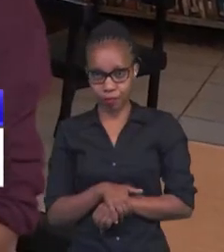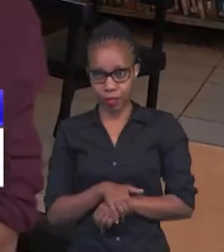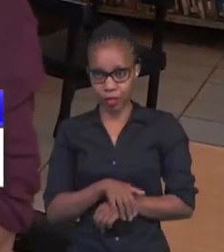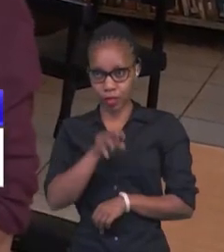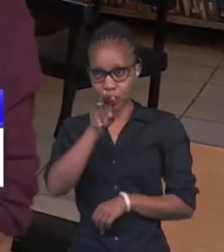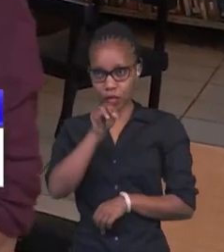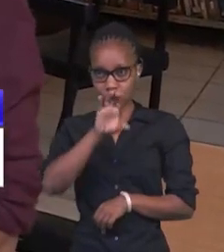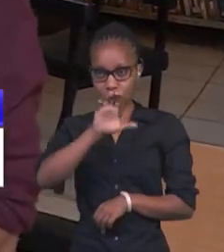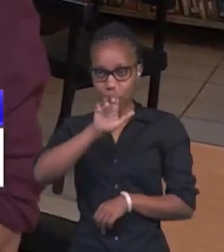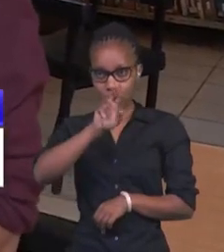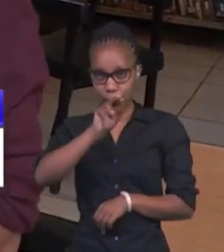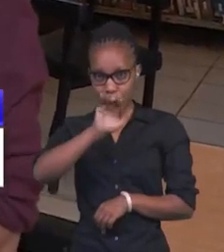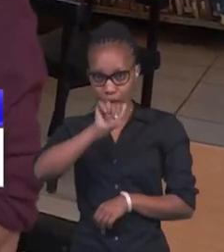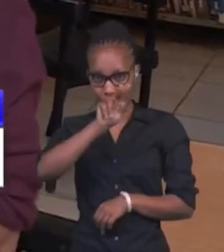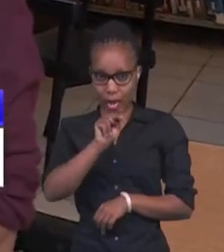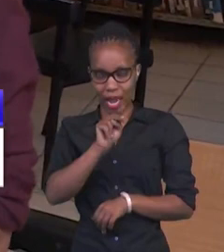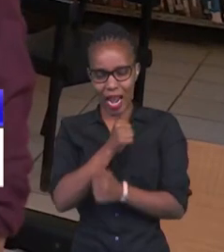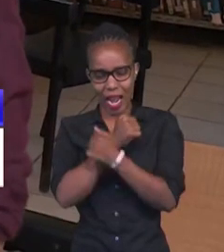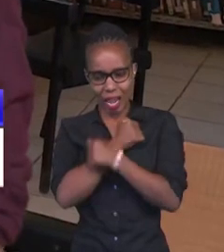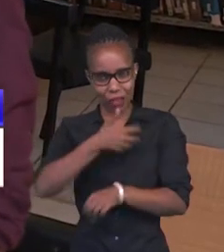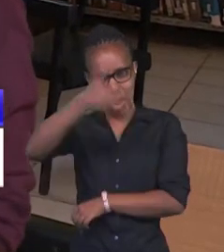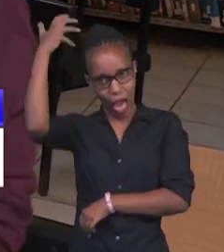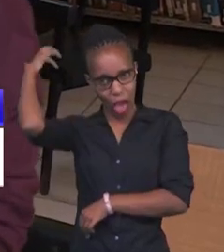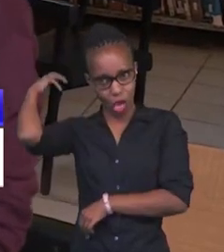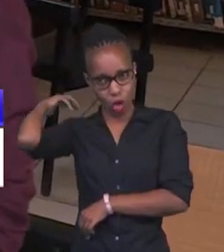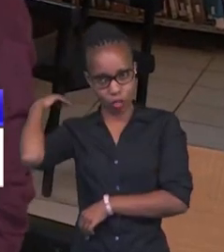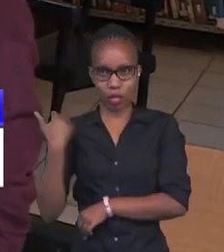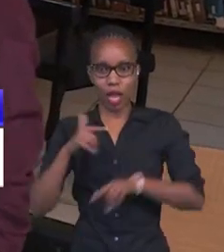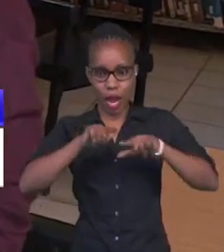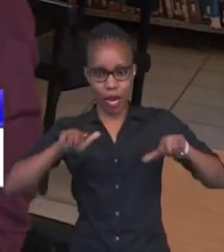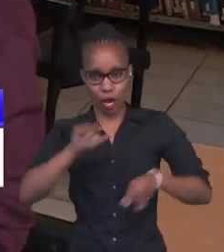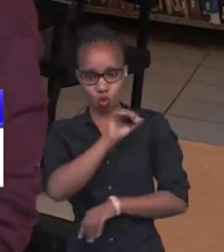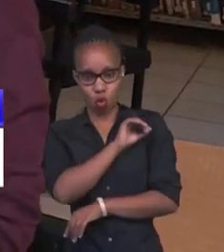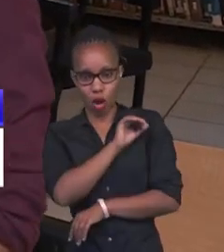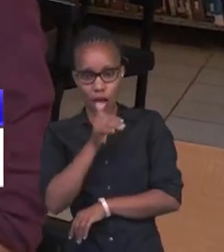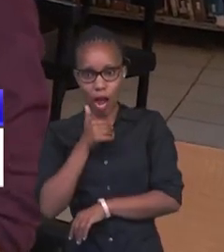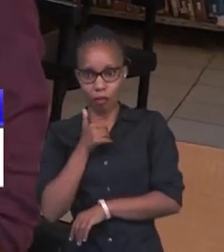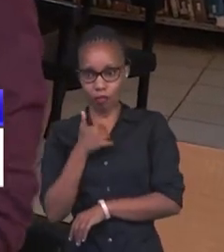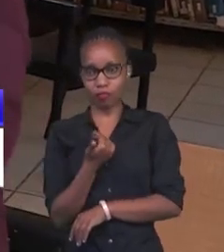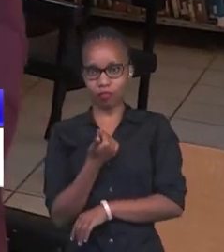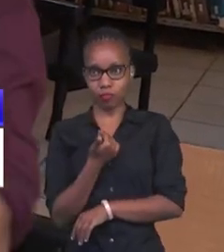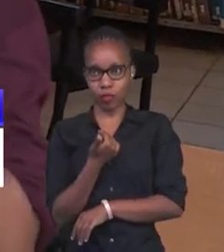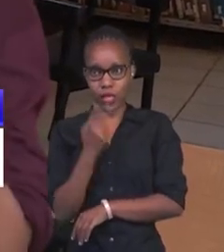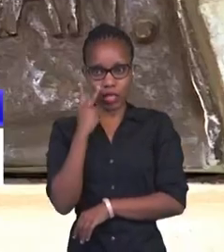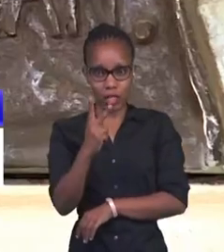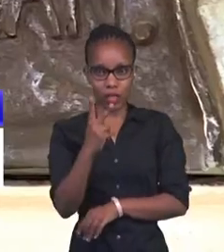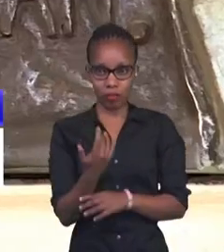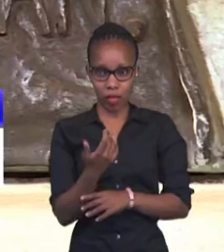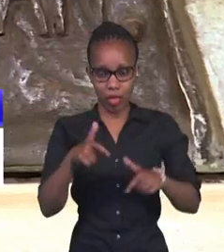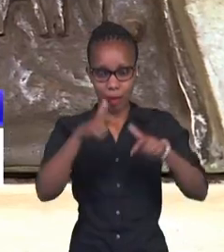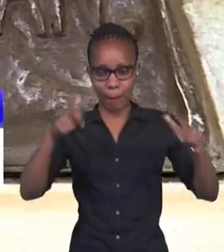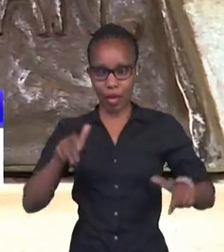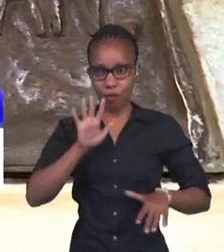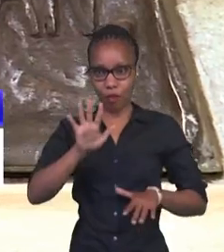kept a pet lion, and his farm was always advertised as a place where you could get all of the big five.